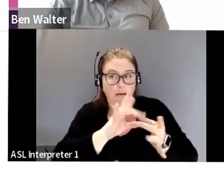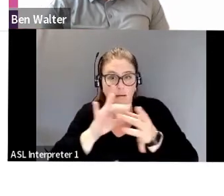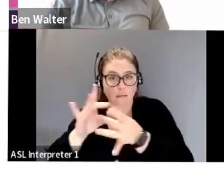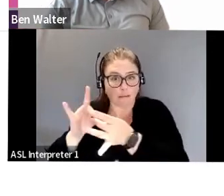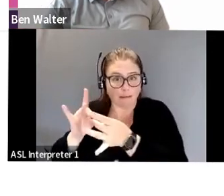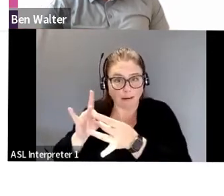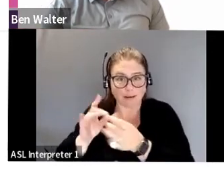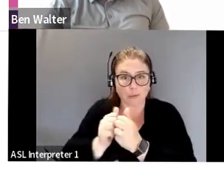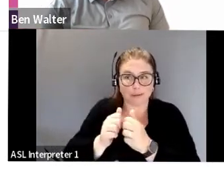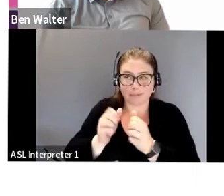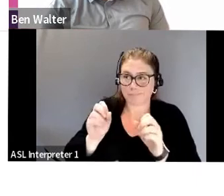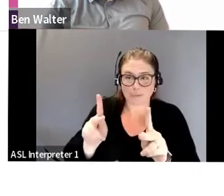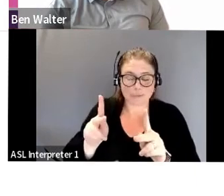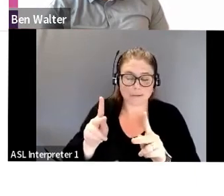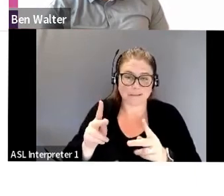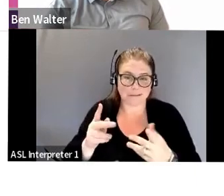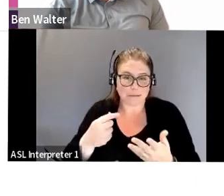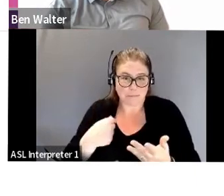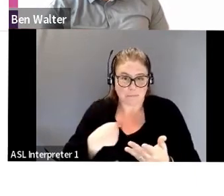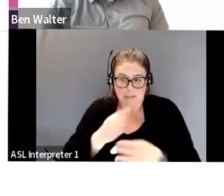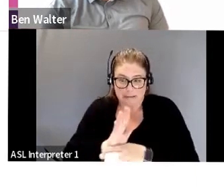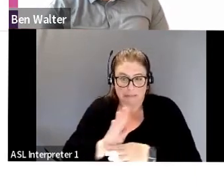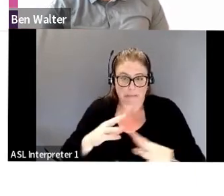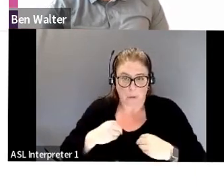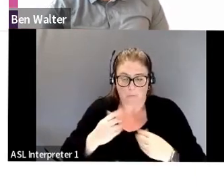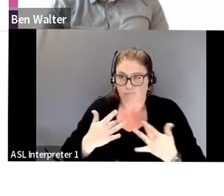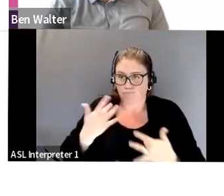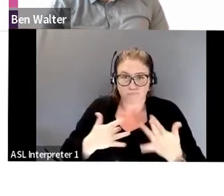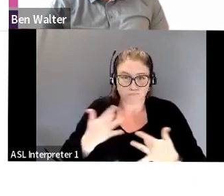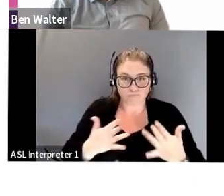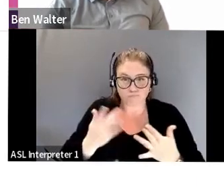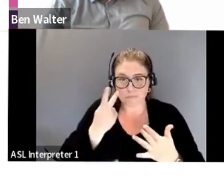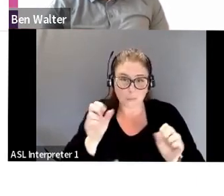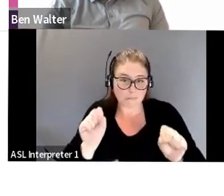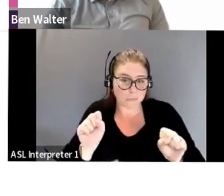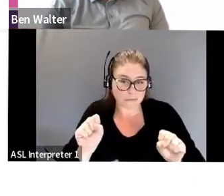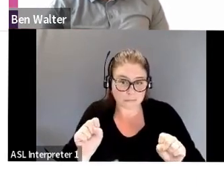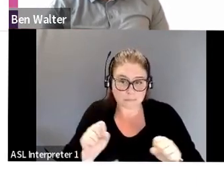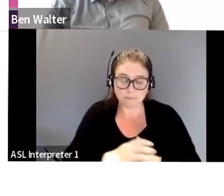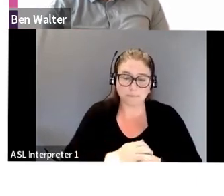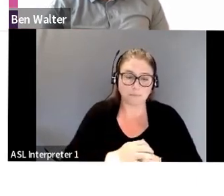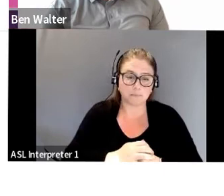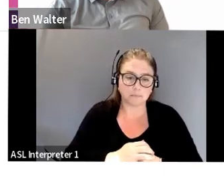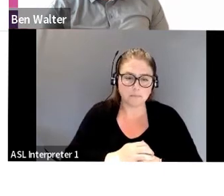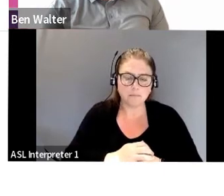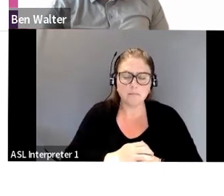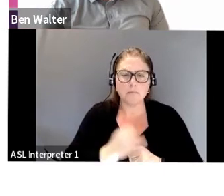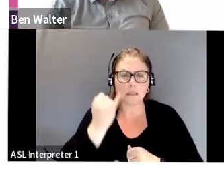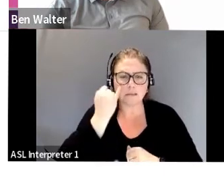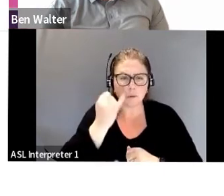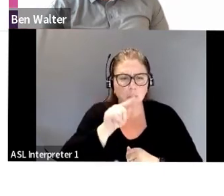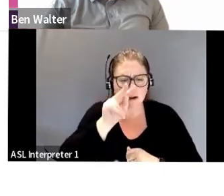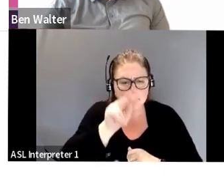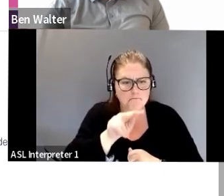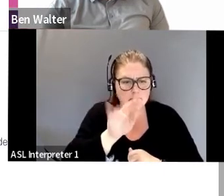going to be very exciting for me as a business owner. Now, if I want to look at any single one of these programs, all I